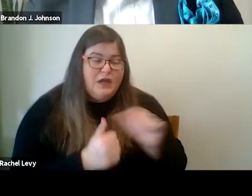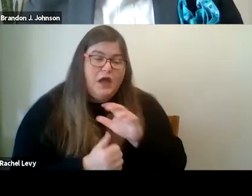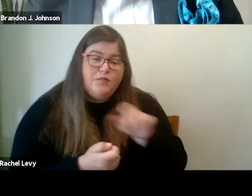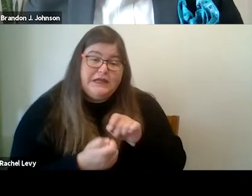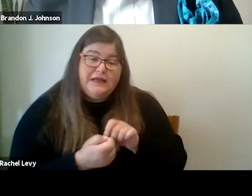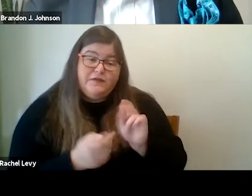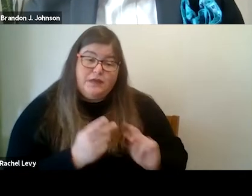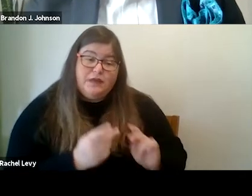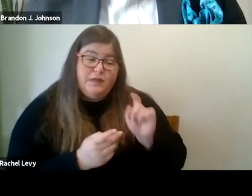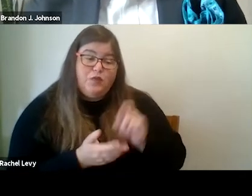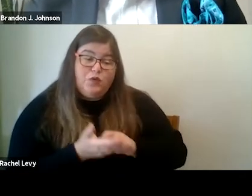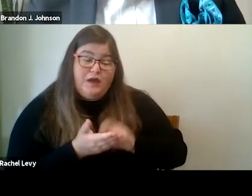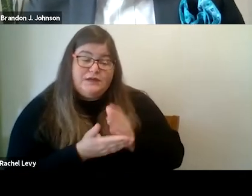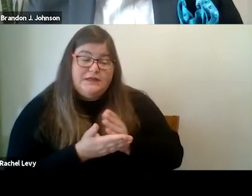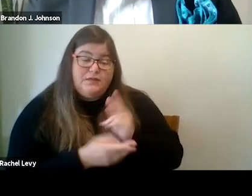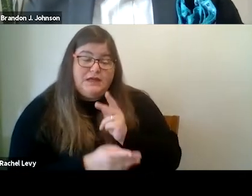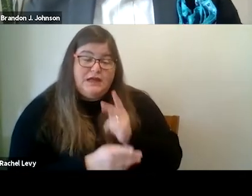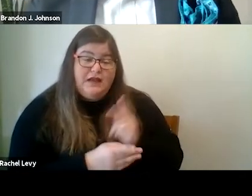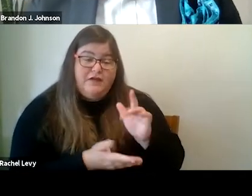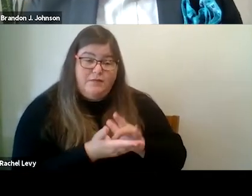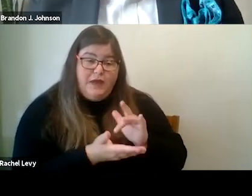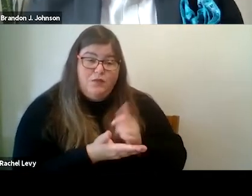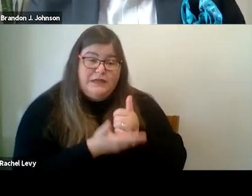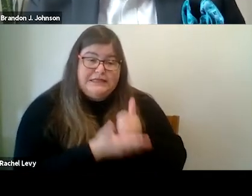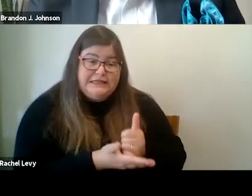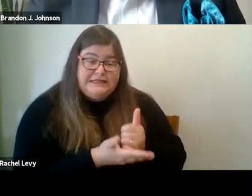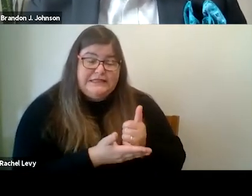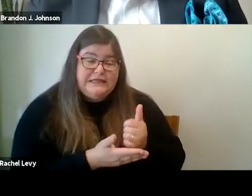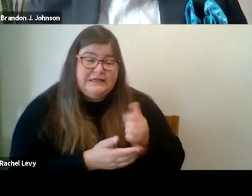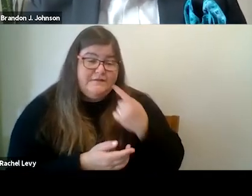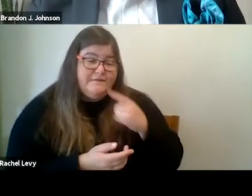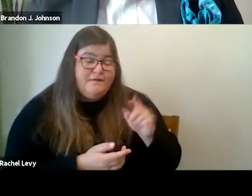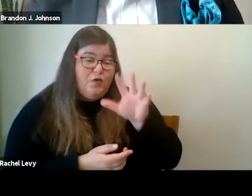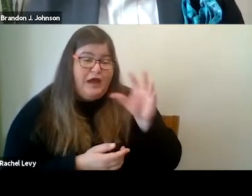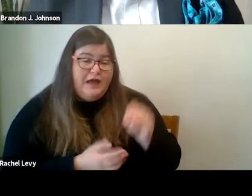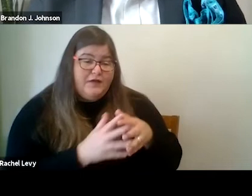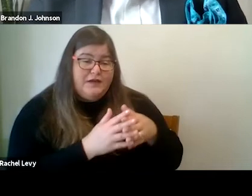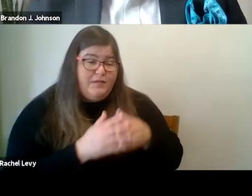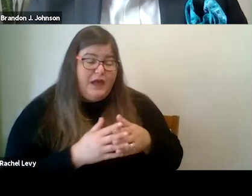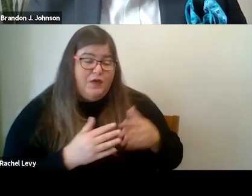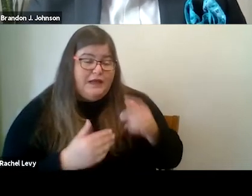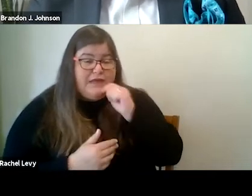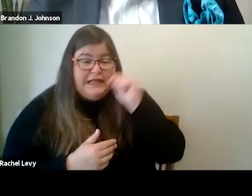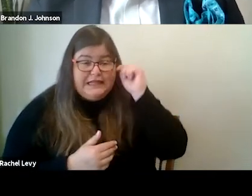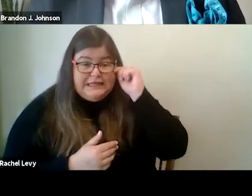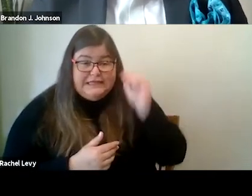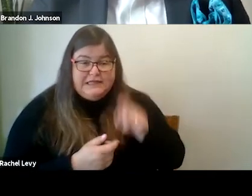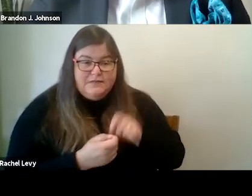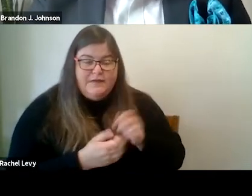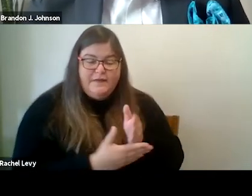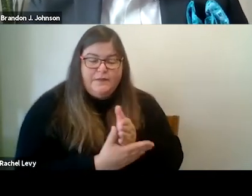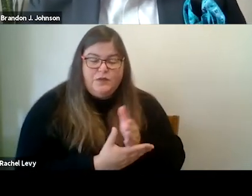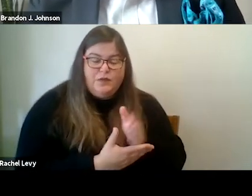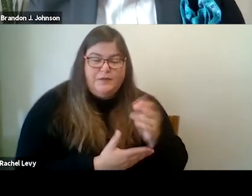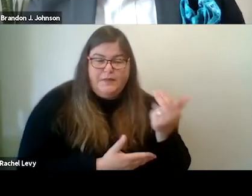assistance in African-American adolescents across the country, specifically between the ages of 13